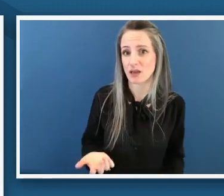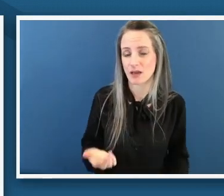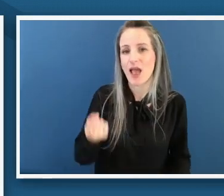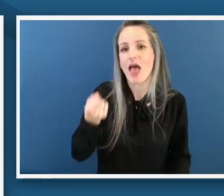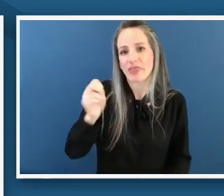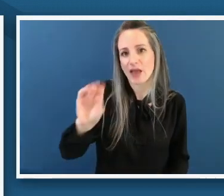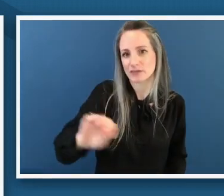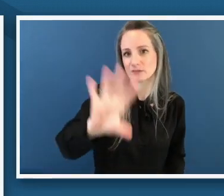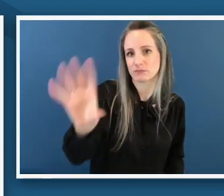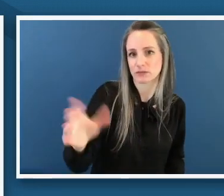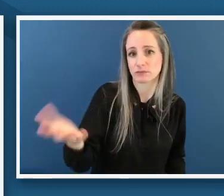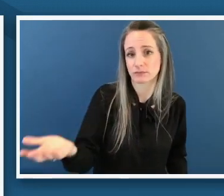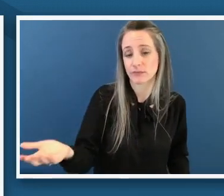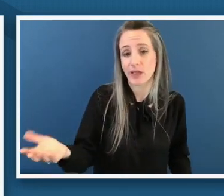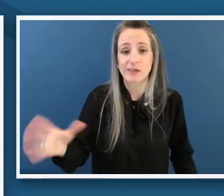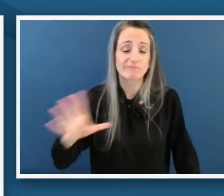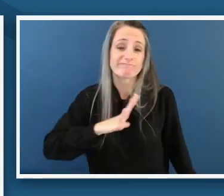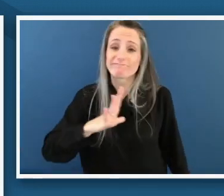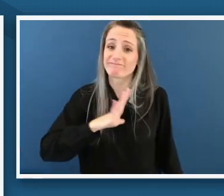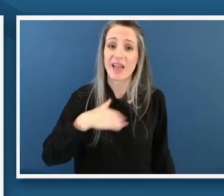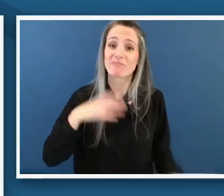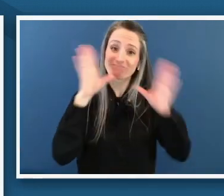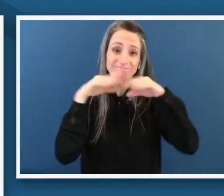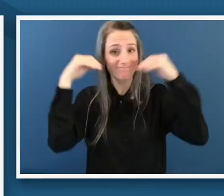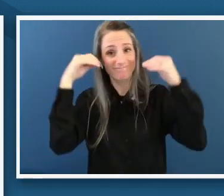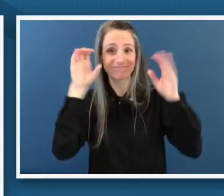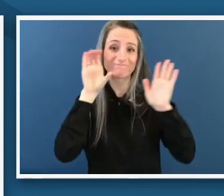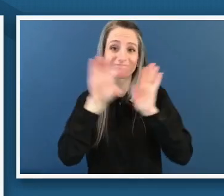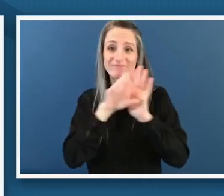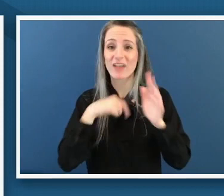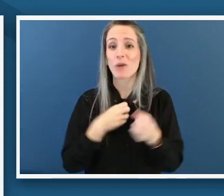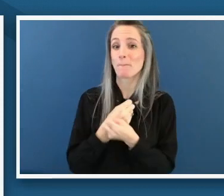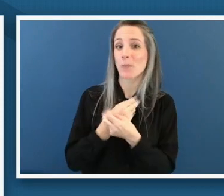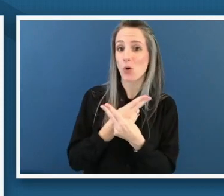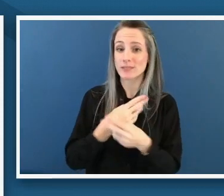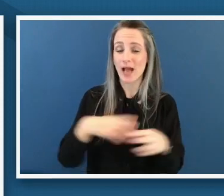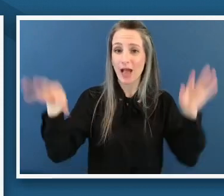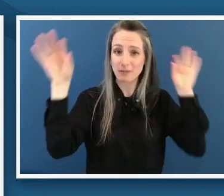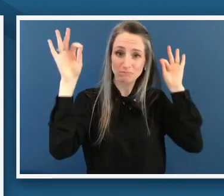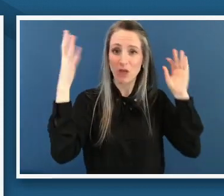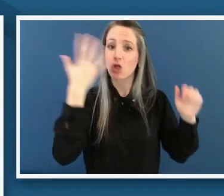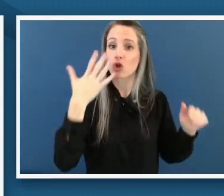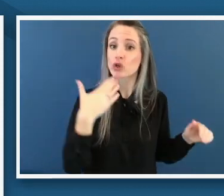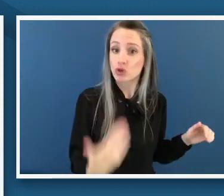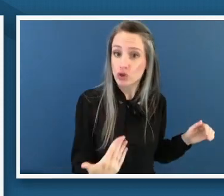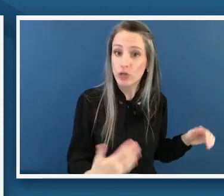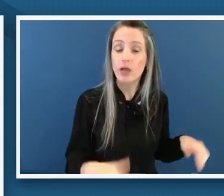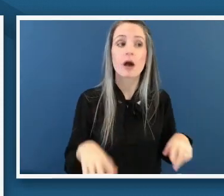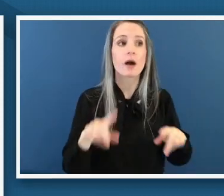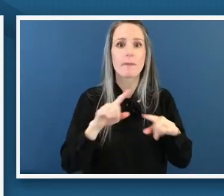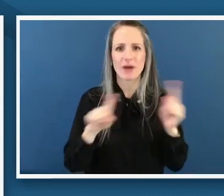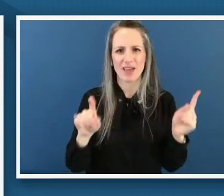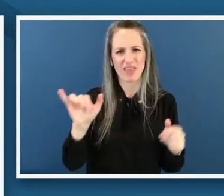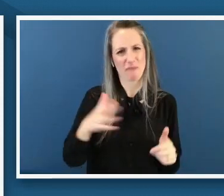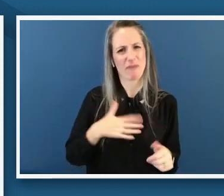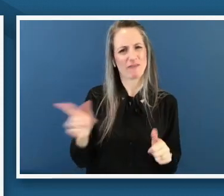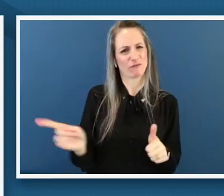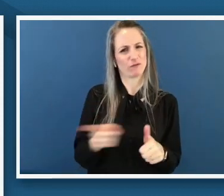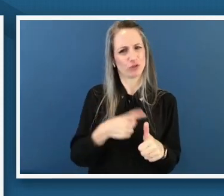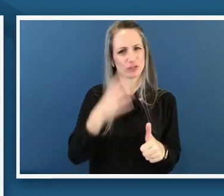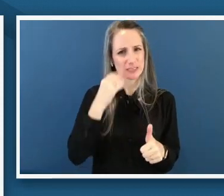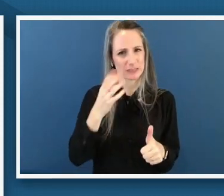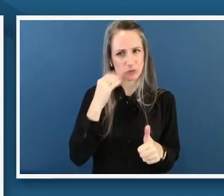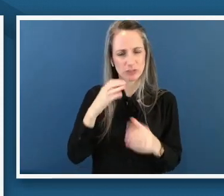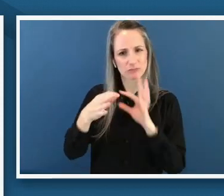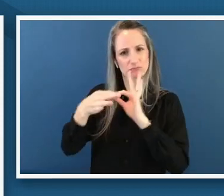I took it like a champ. I'm smiling in the photo. I got my bow tie. I'm looking good. But that's the first experience I remember having with a